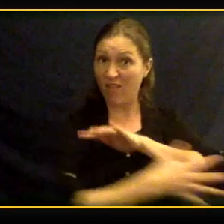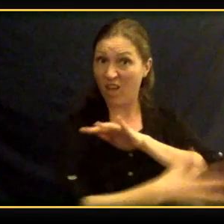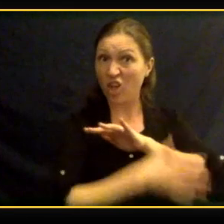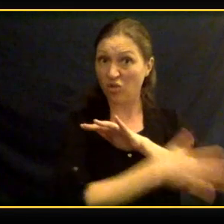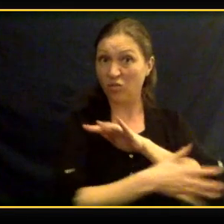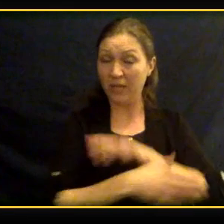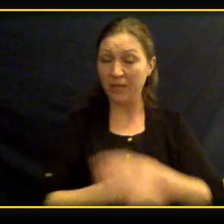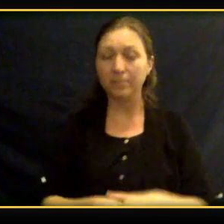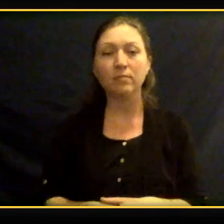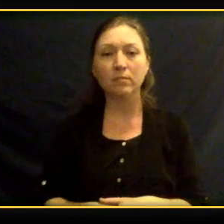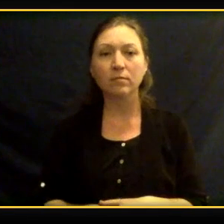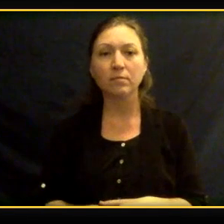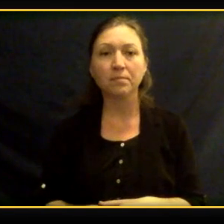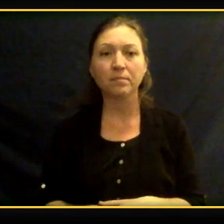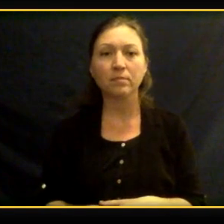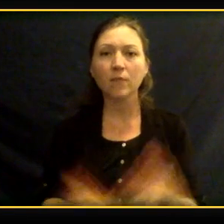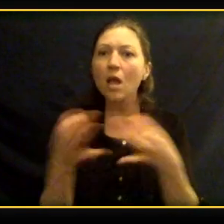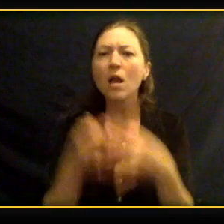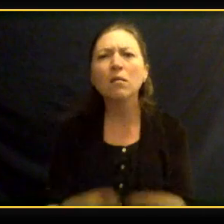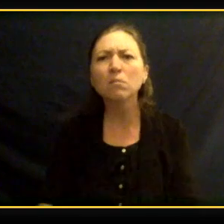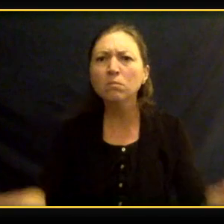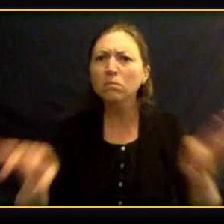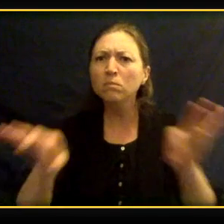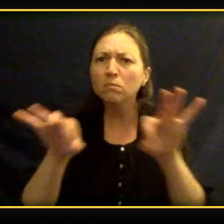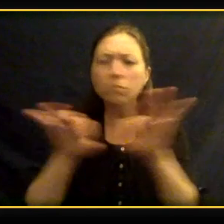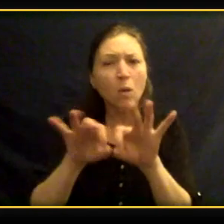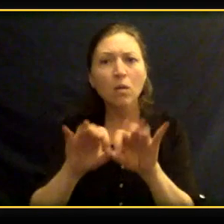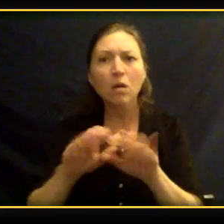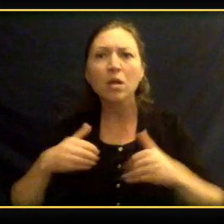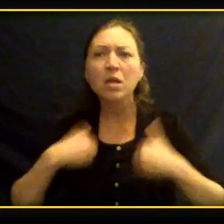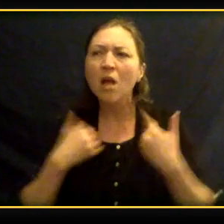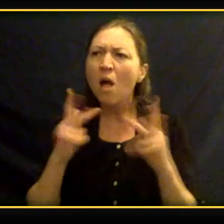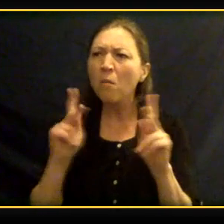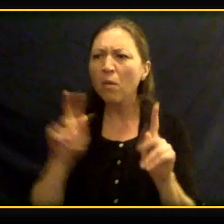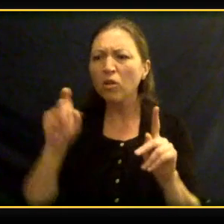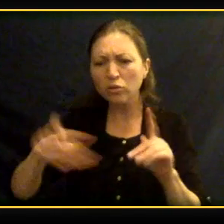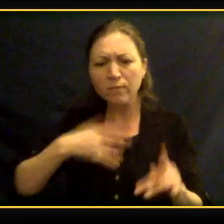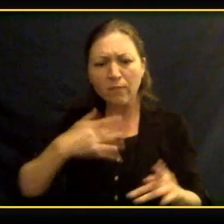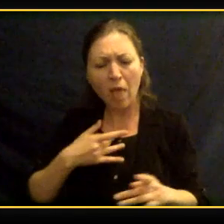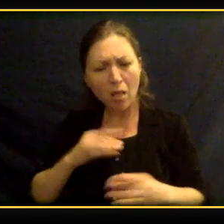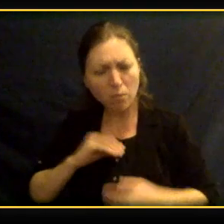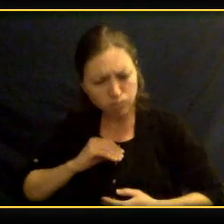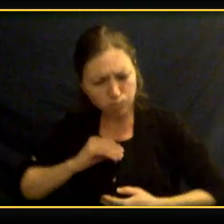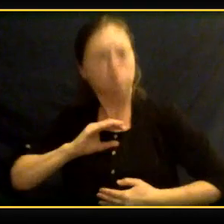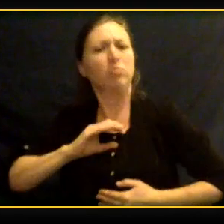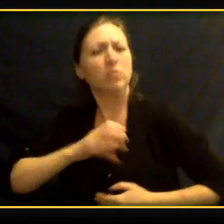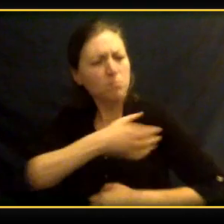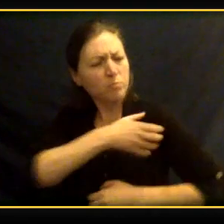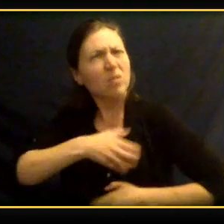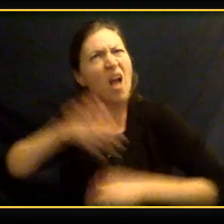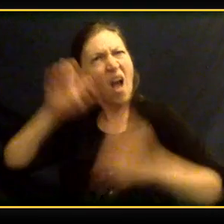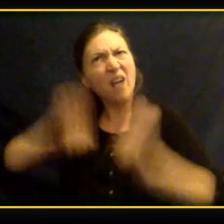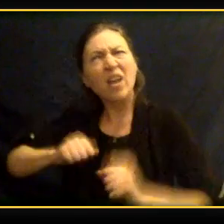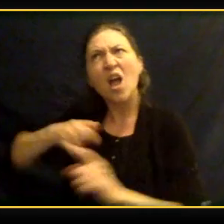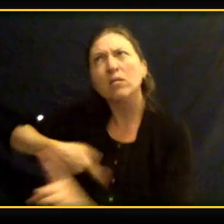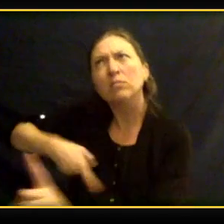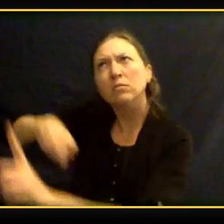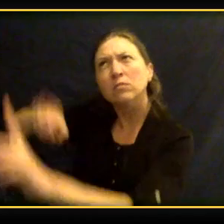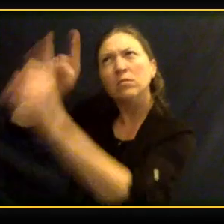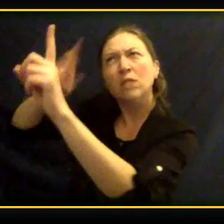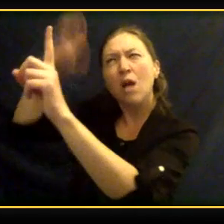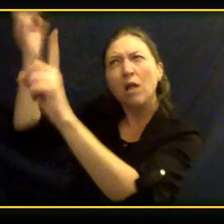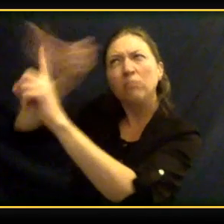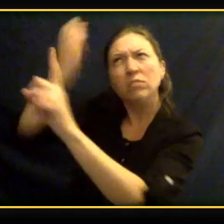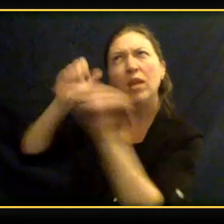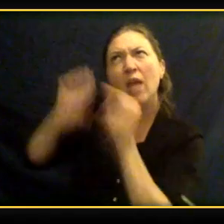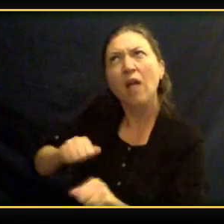It's important for young people with disabilities to feel empowered to strive for their wildest dreams. Too often, people count us